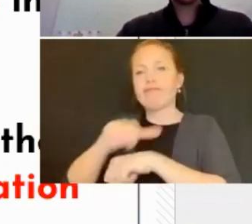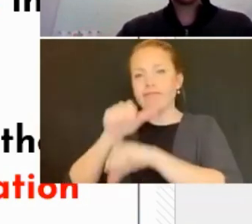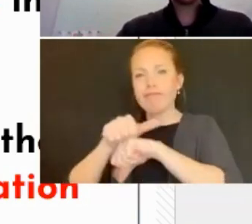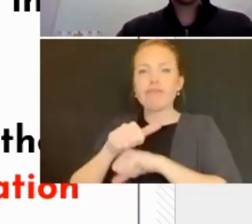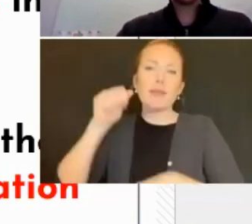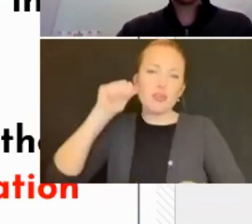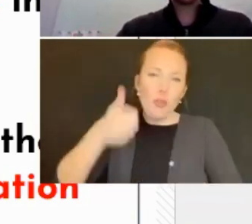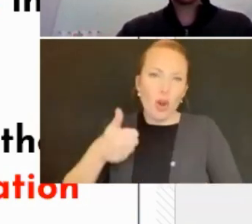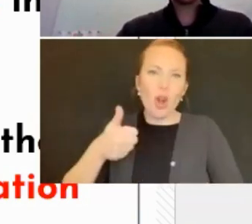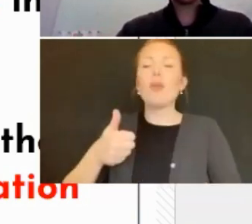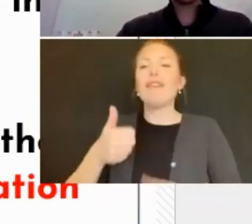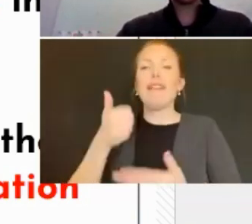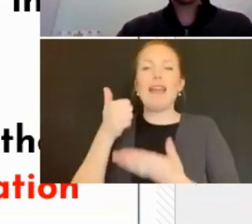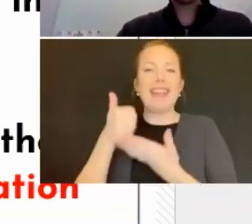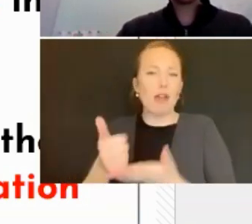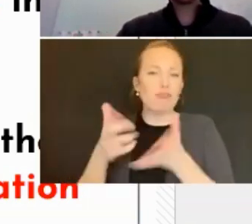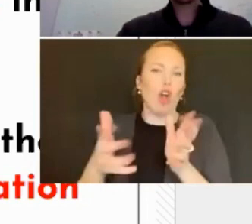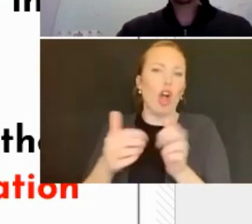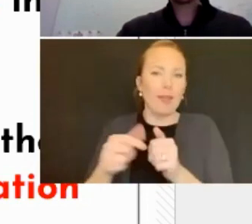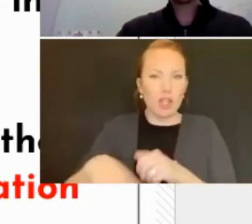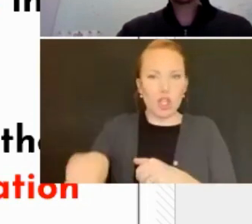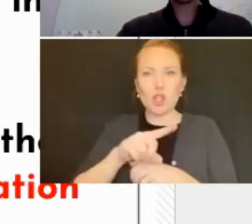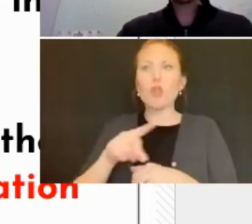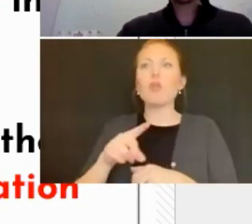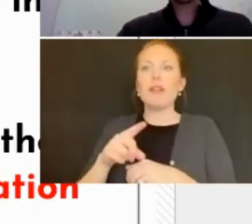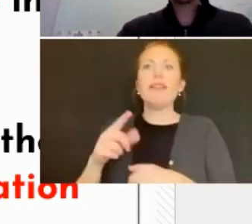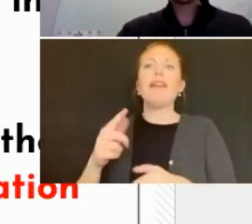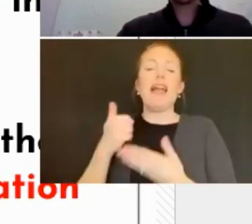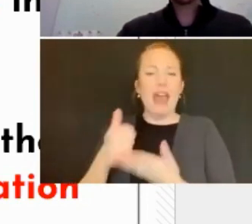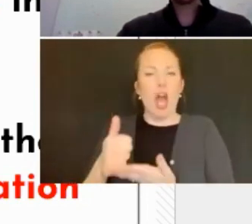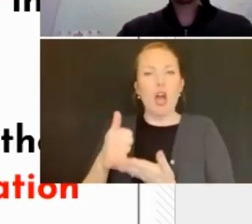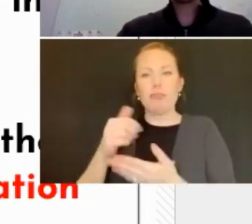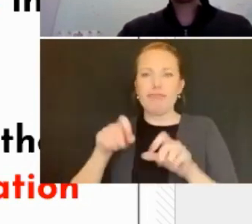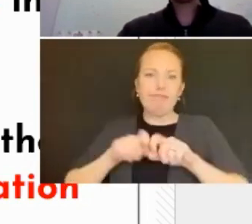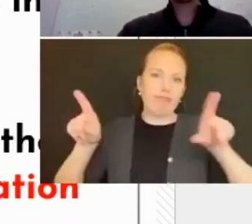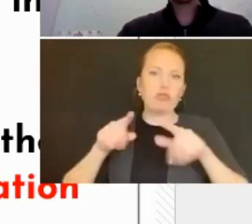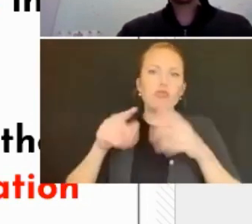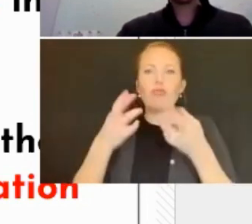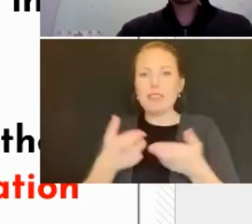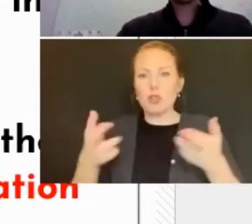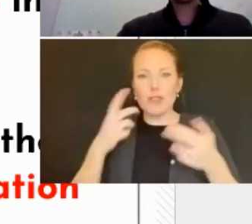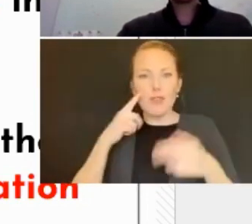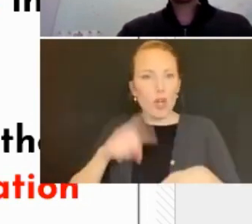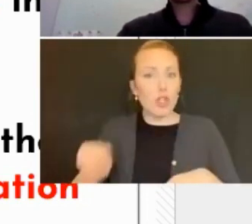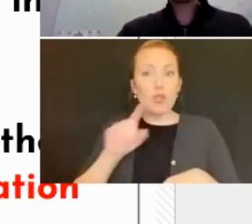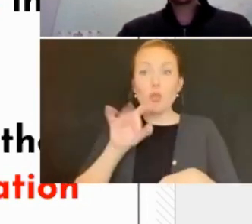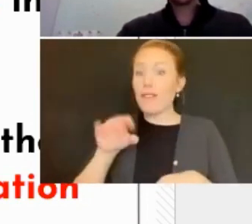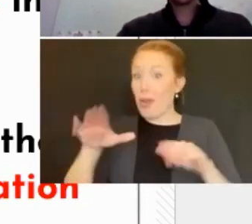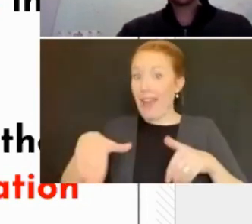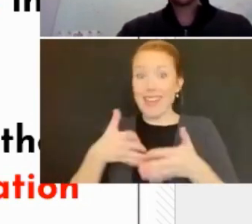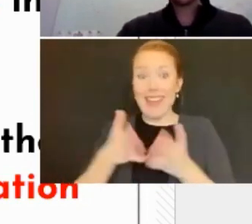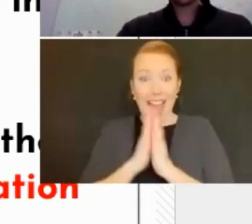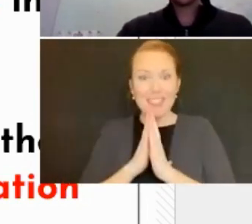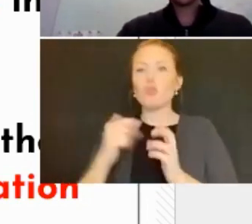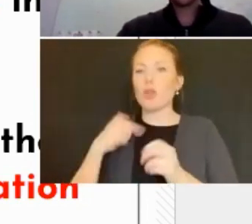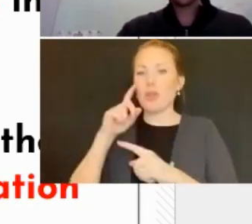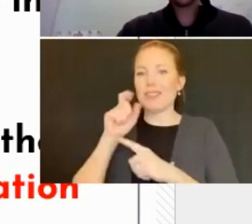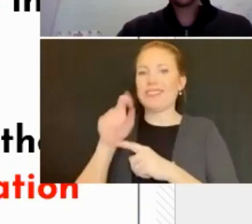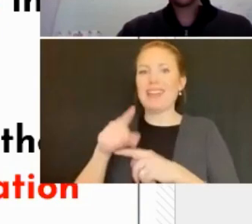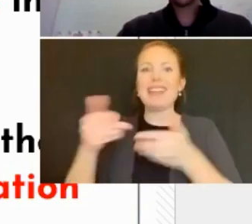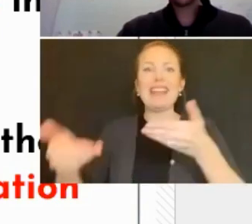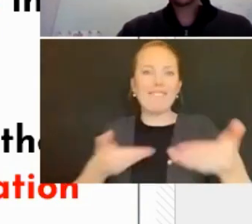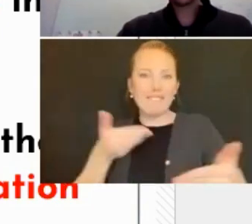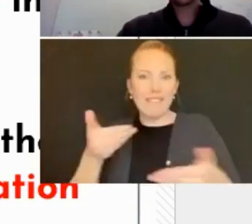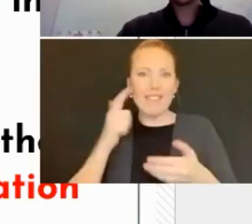you make sense of these resources for your specific program. So if you didn't ask for it yet, please do so now. We will send you an invite for